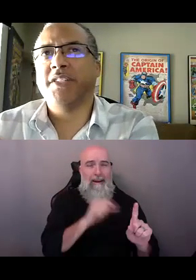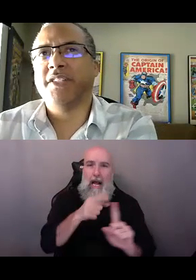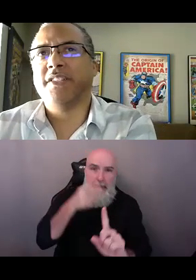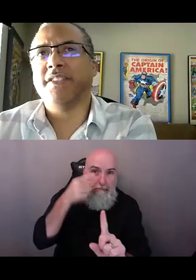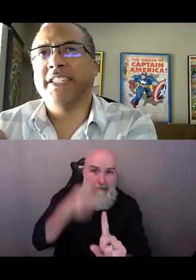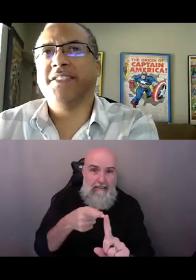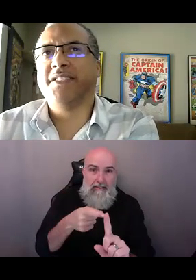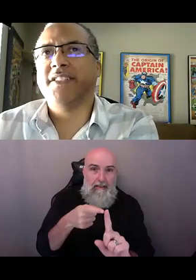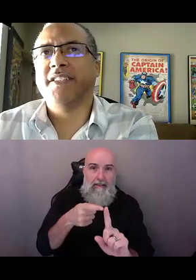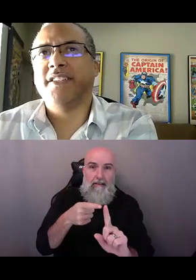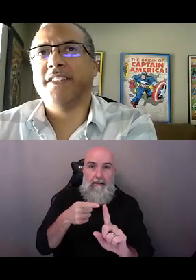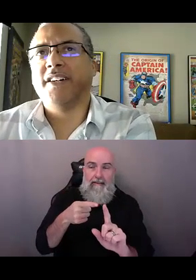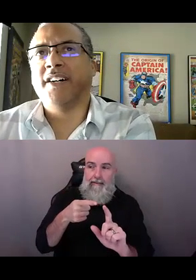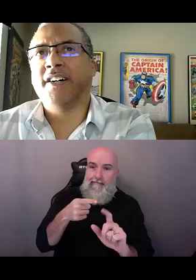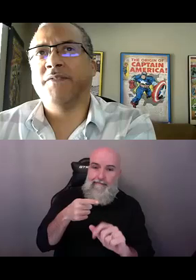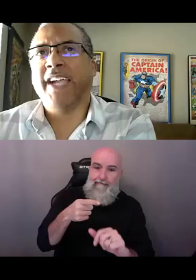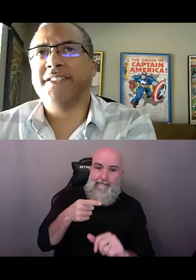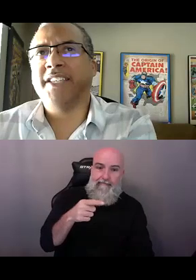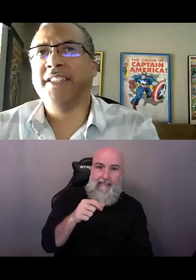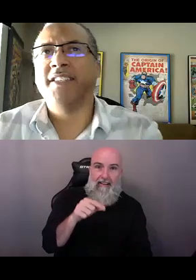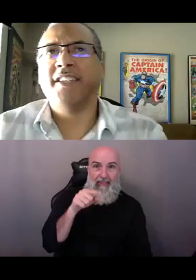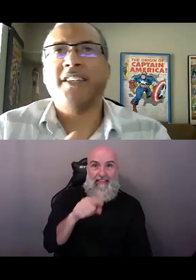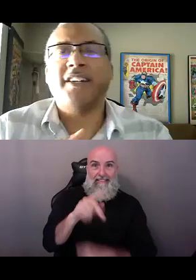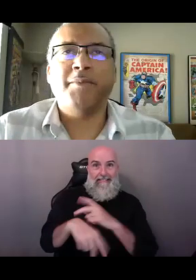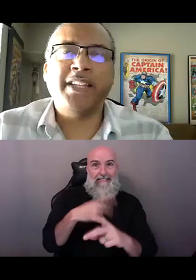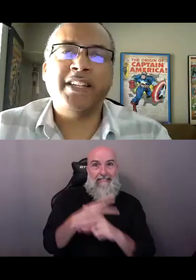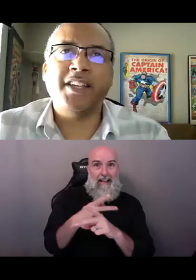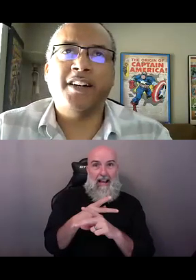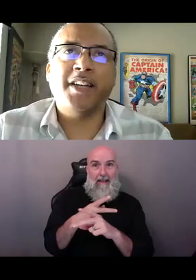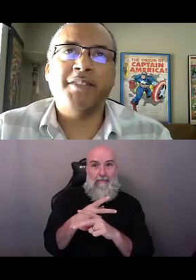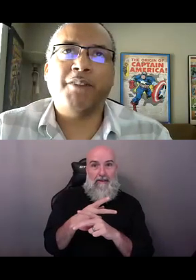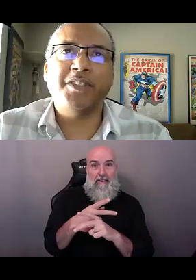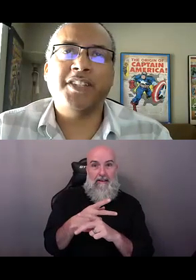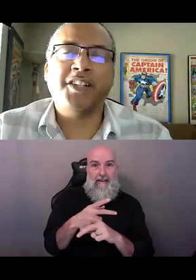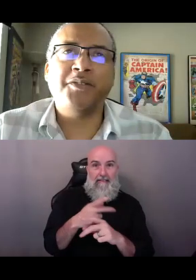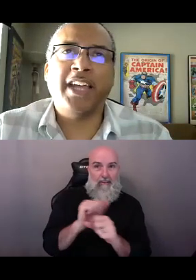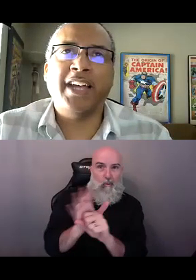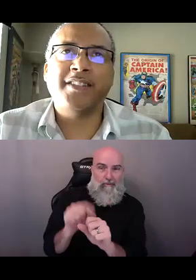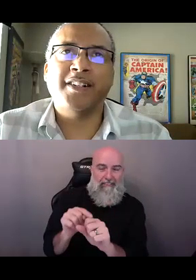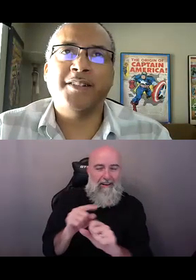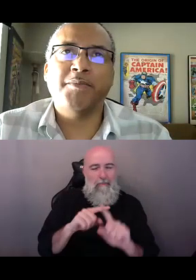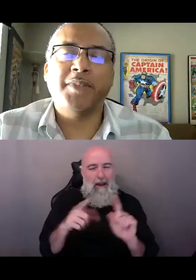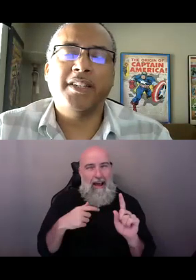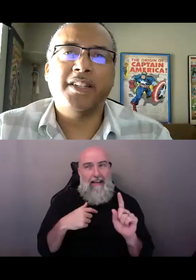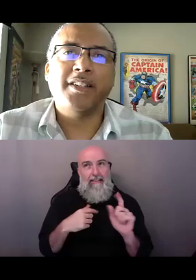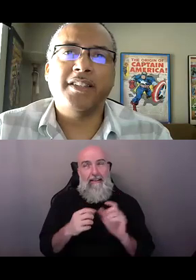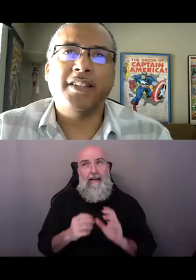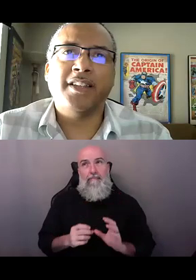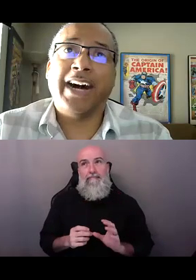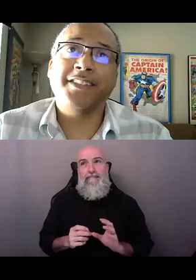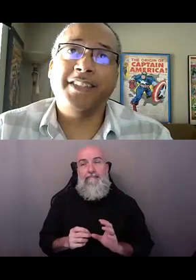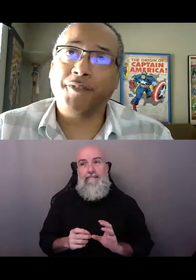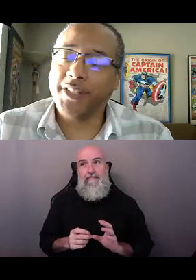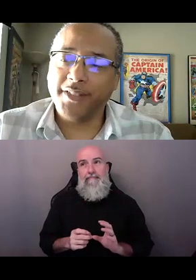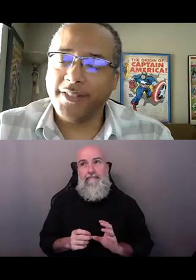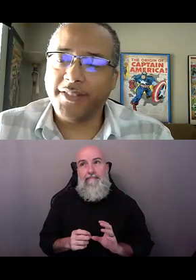to this vaccine. I mean, I would tell you that a